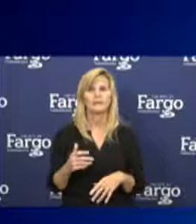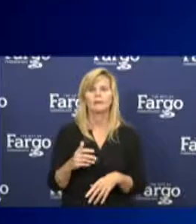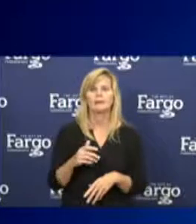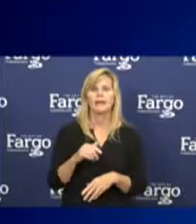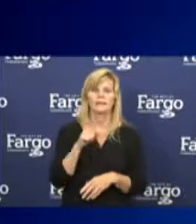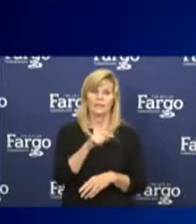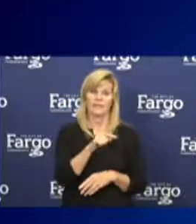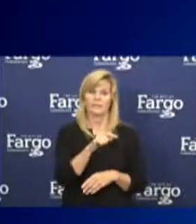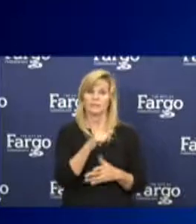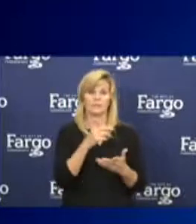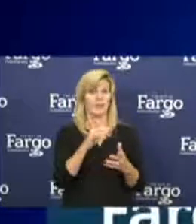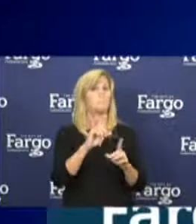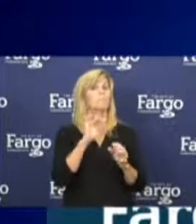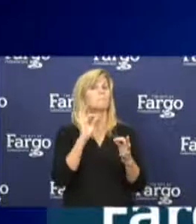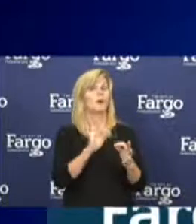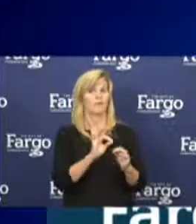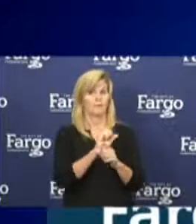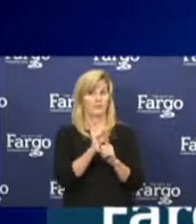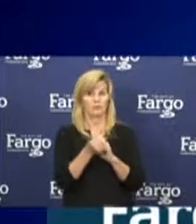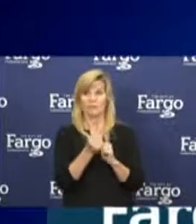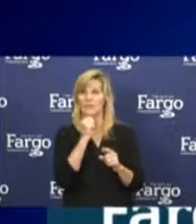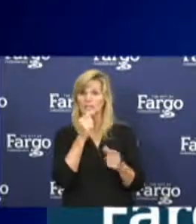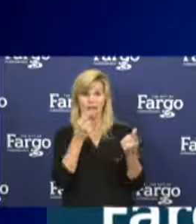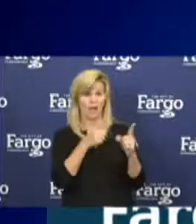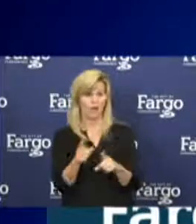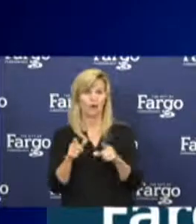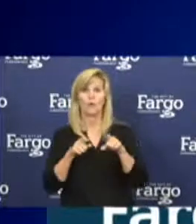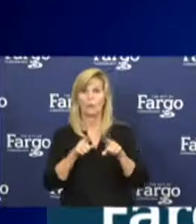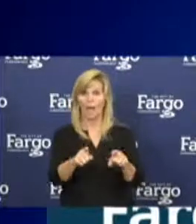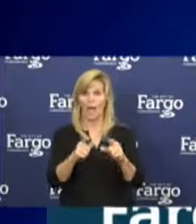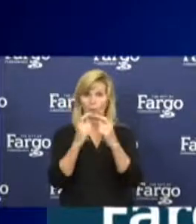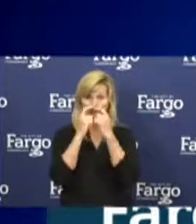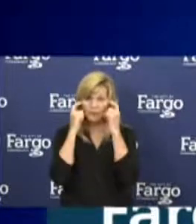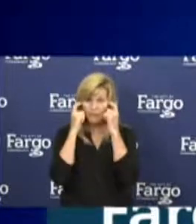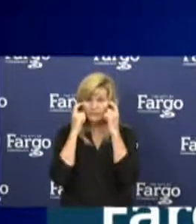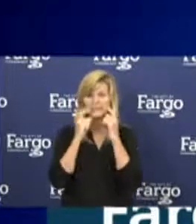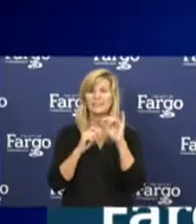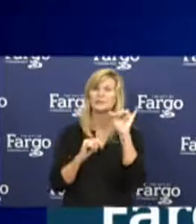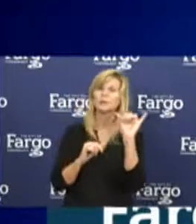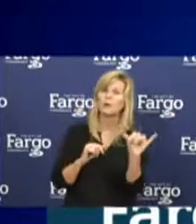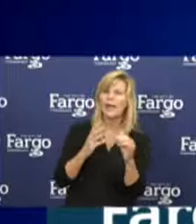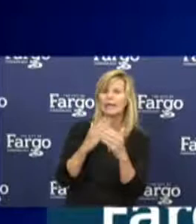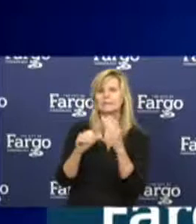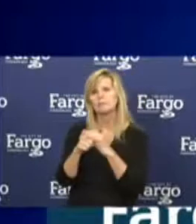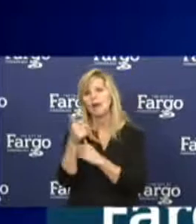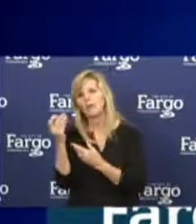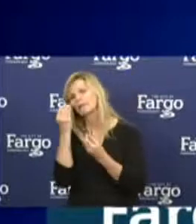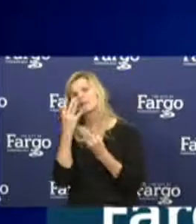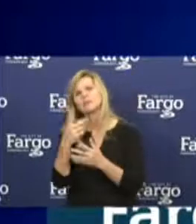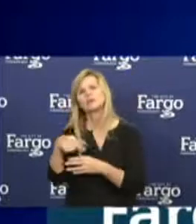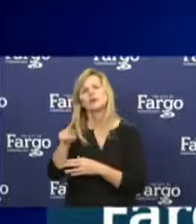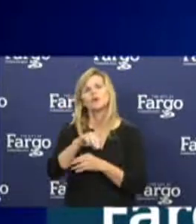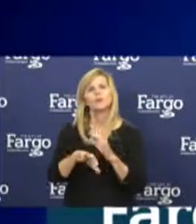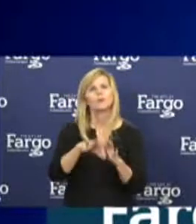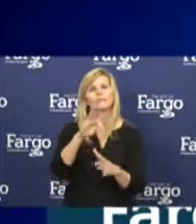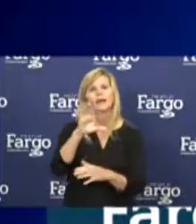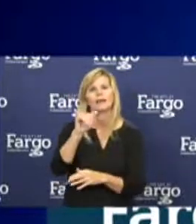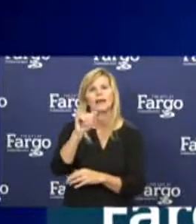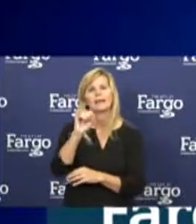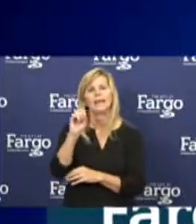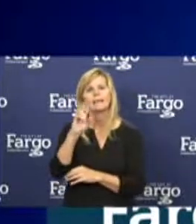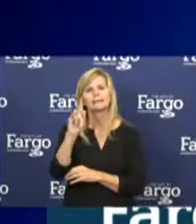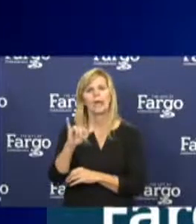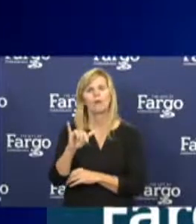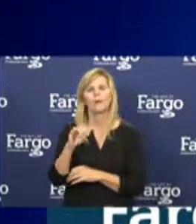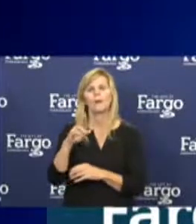is an ideal setting for transmission. It did not occur with the masking. So that and some other information that you can find on the Cass Public Health's